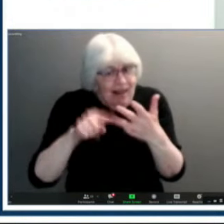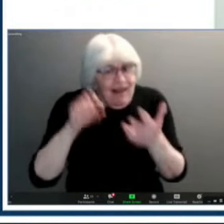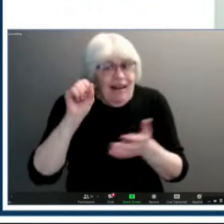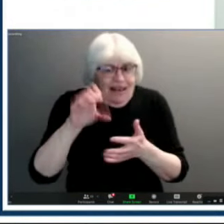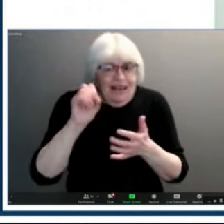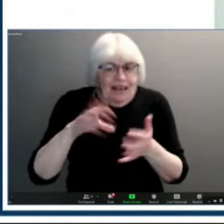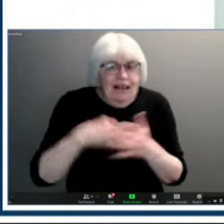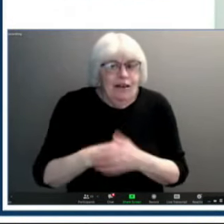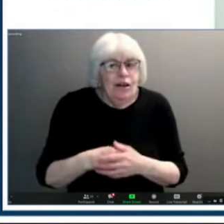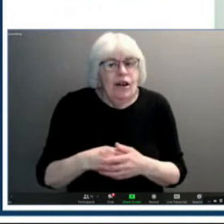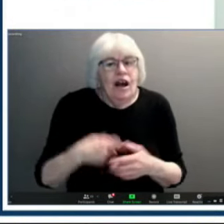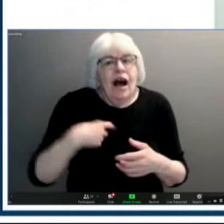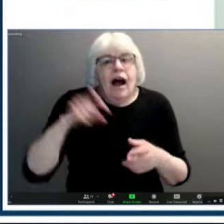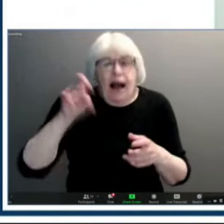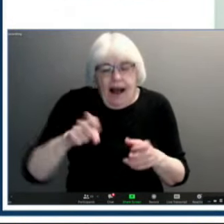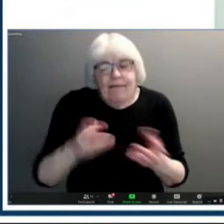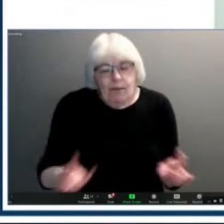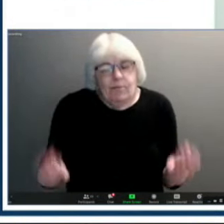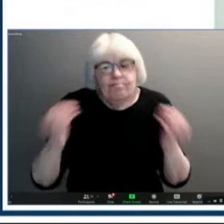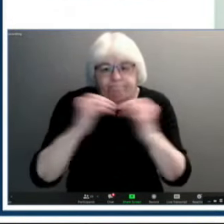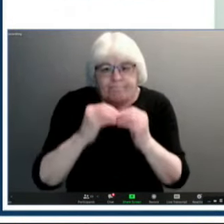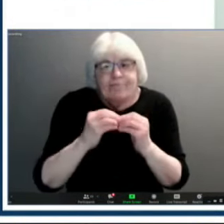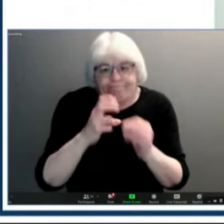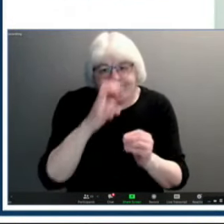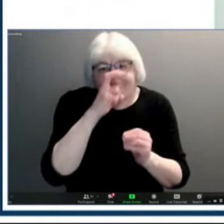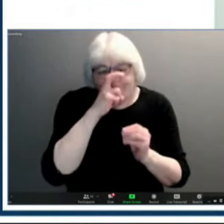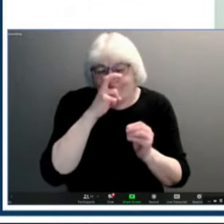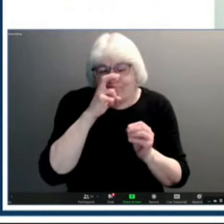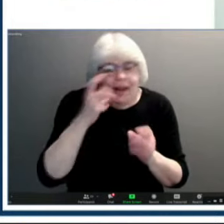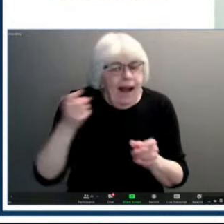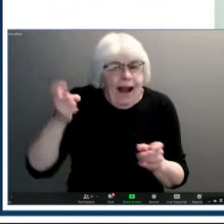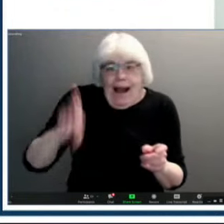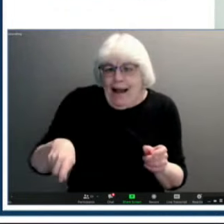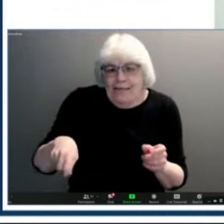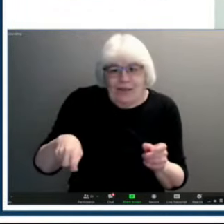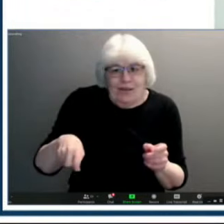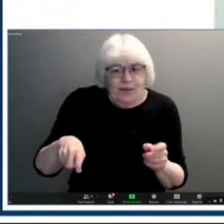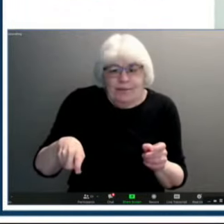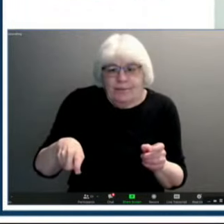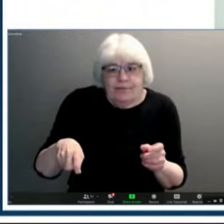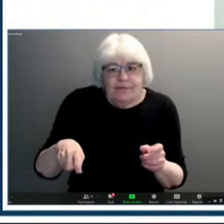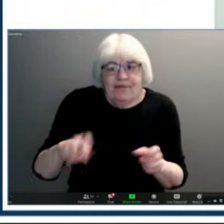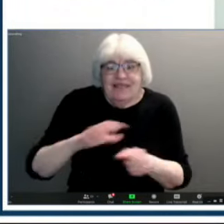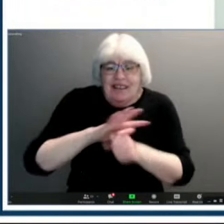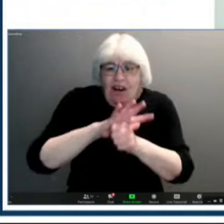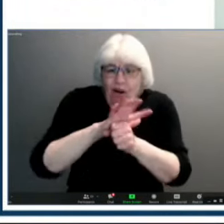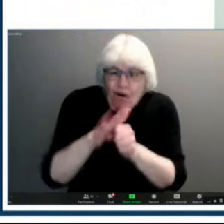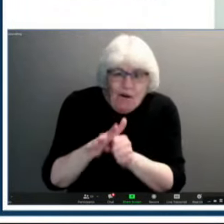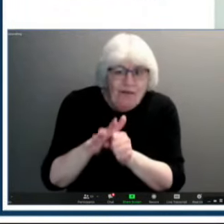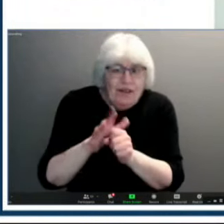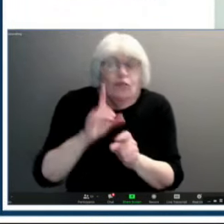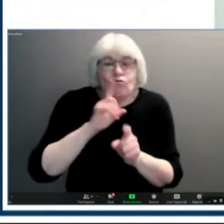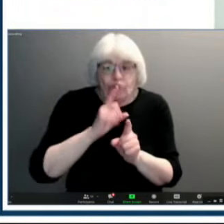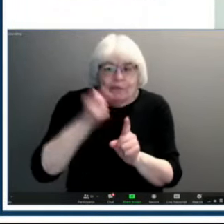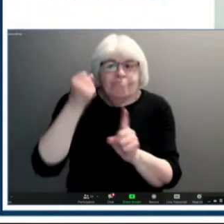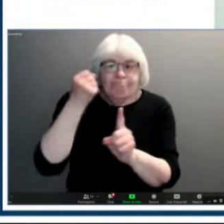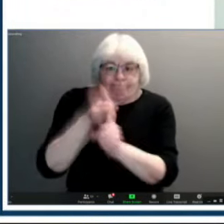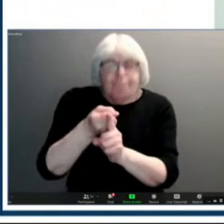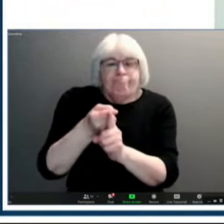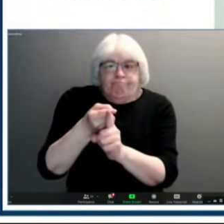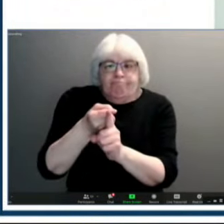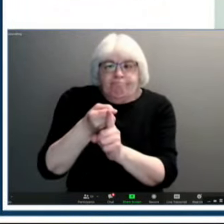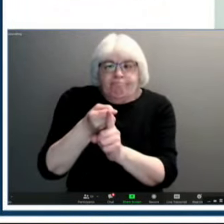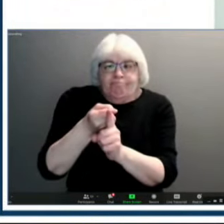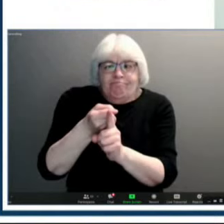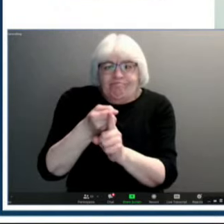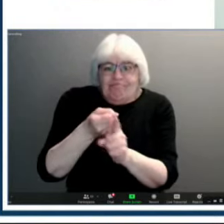is what we'll do. It's that simple. COVID has asked a lot of our essential service teams. They've been flat out for almost 2 years. They've had